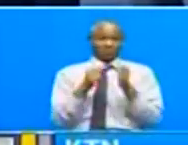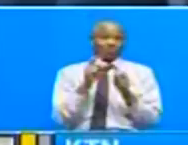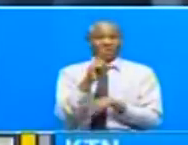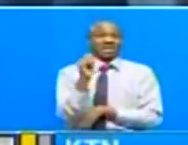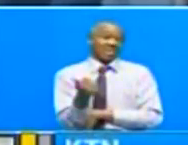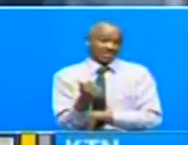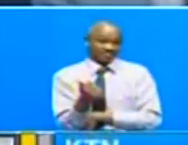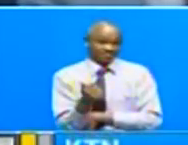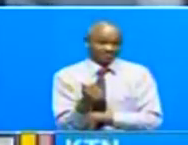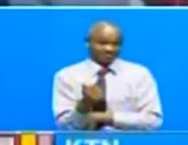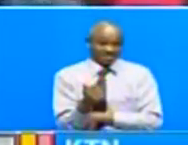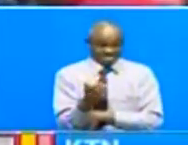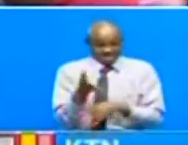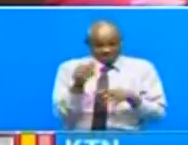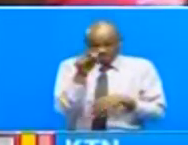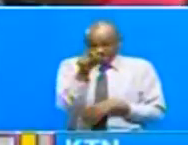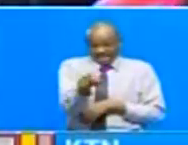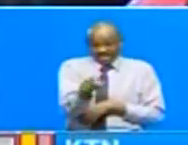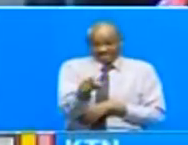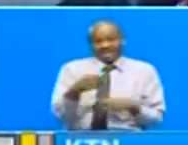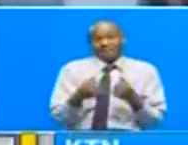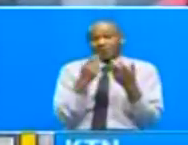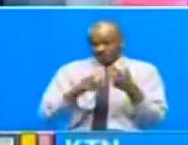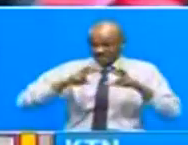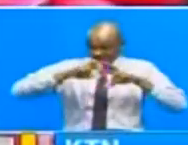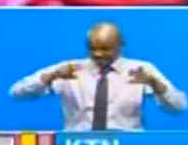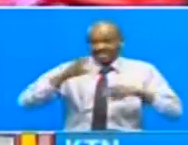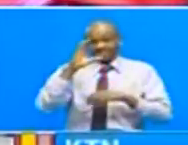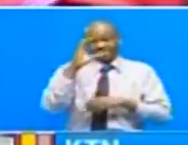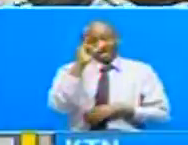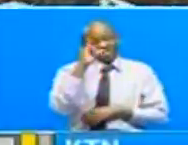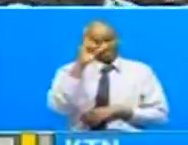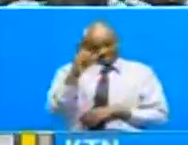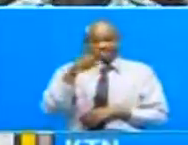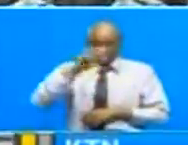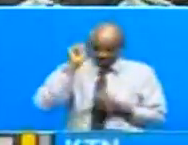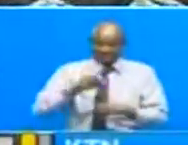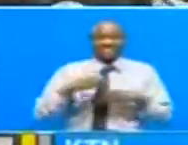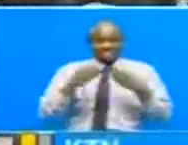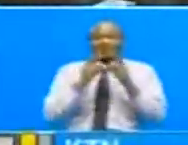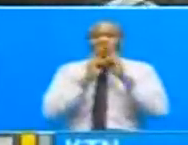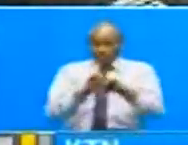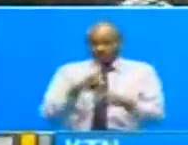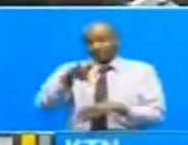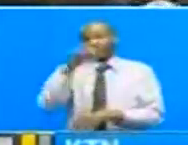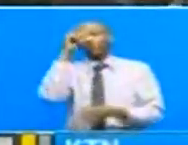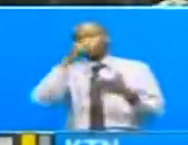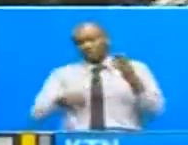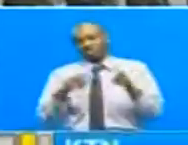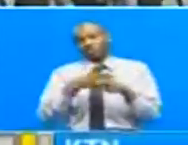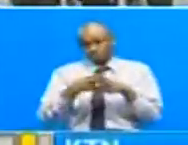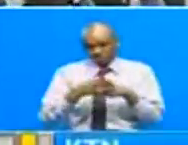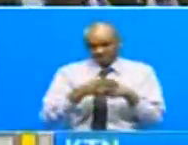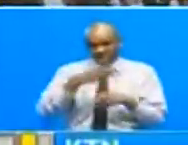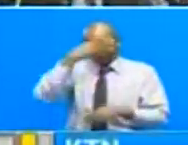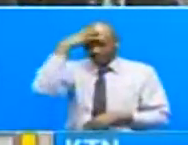clouding the facts. As that unfolds, the Criminal Investigation Department is expected to give a report on its findings soon.